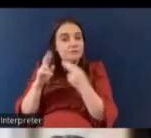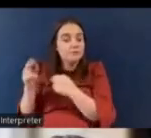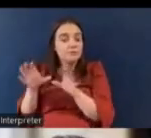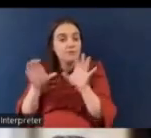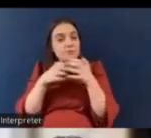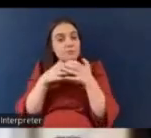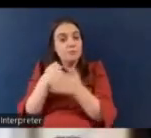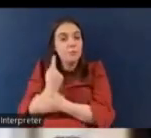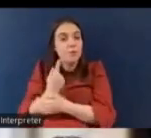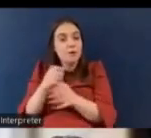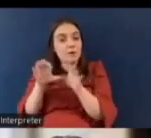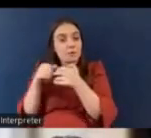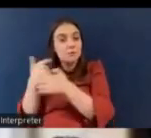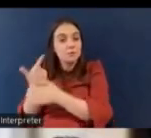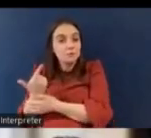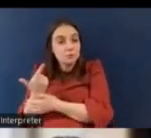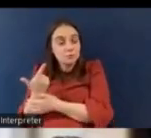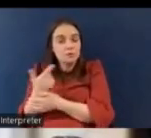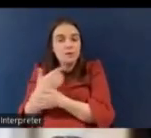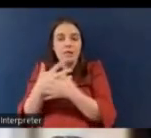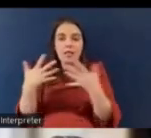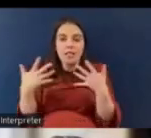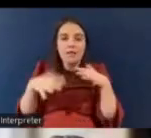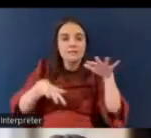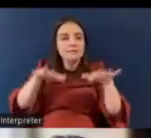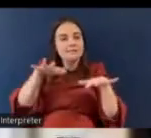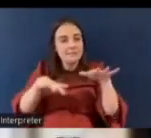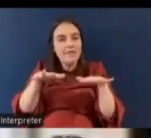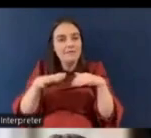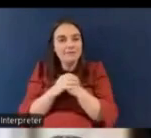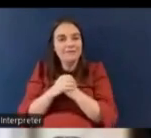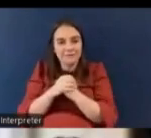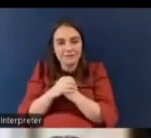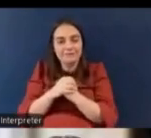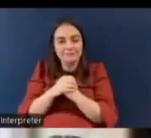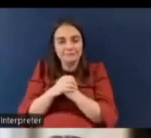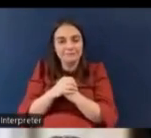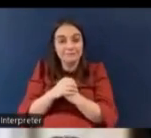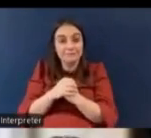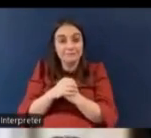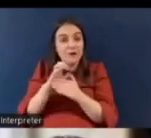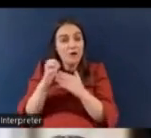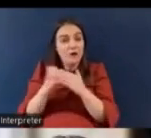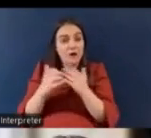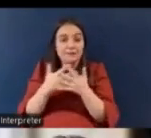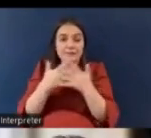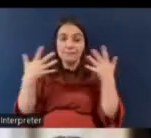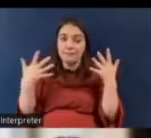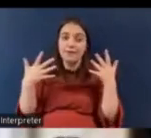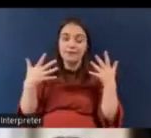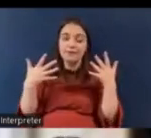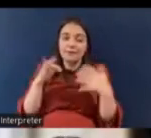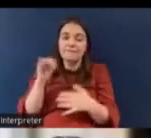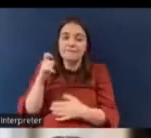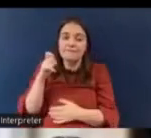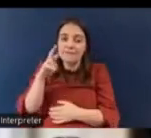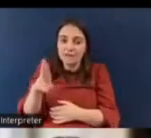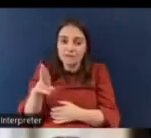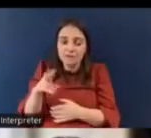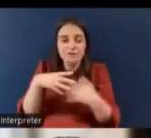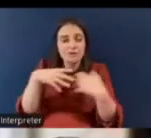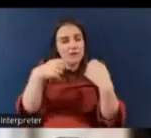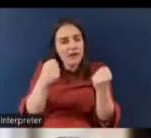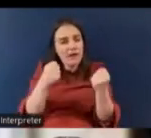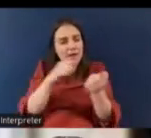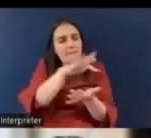and 2, there's been a lot of similarities, I think, as well. So cost is a big factor, even though we have kind of a